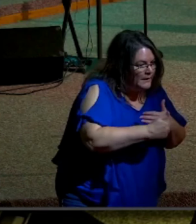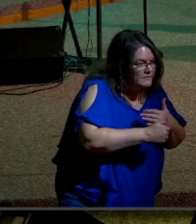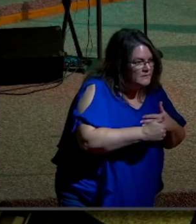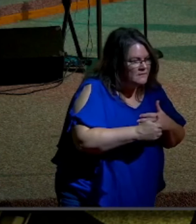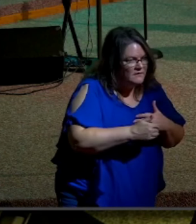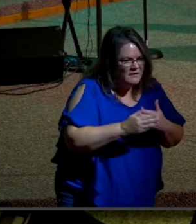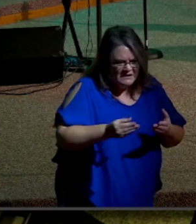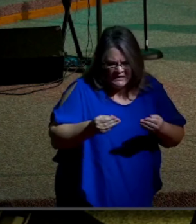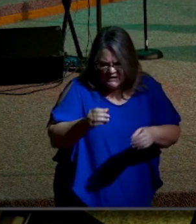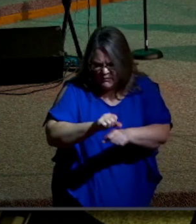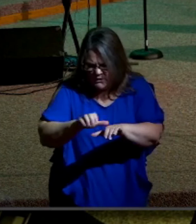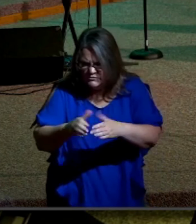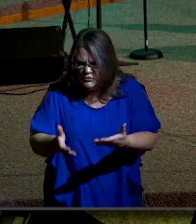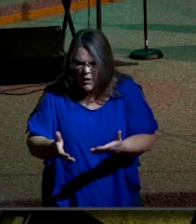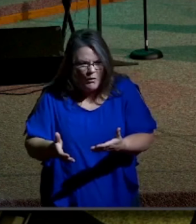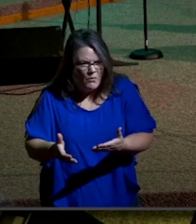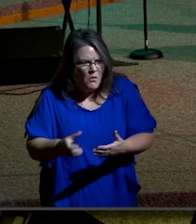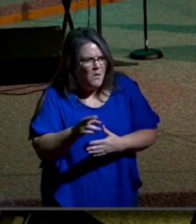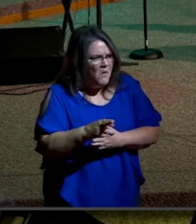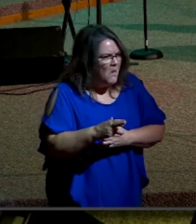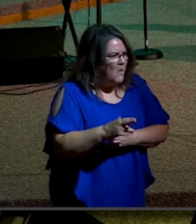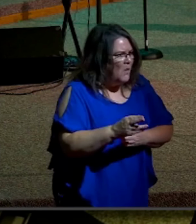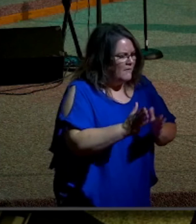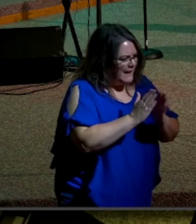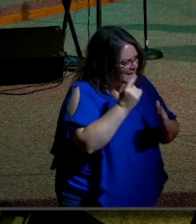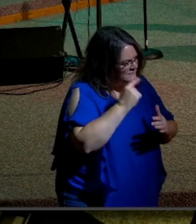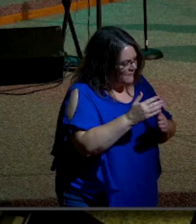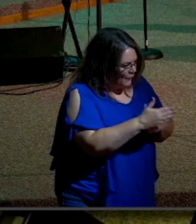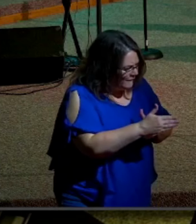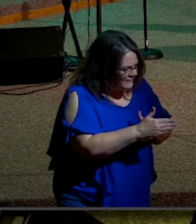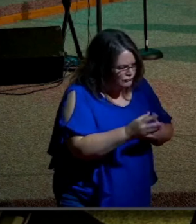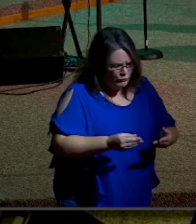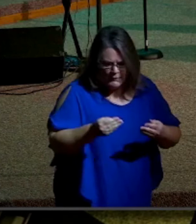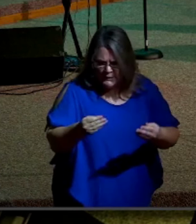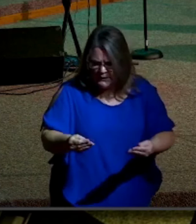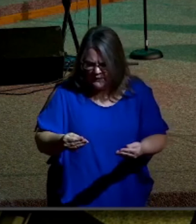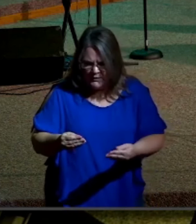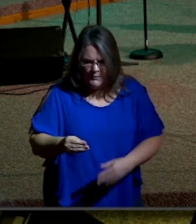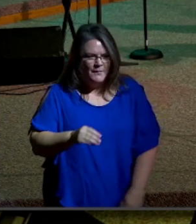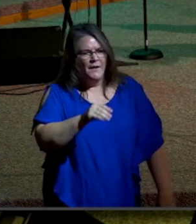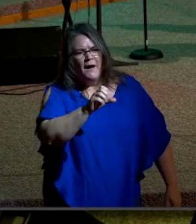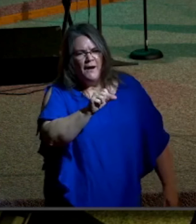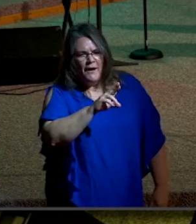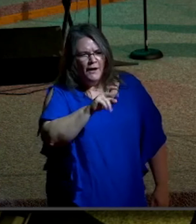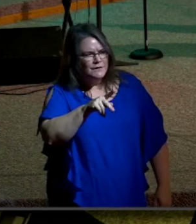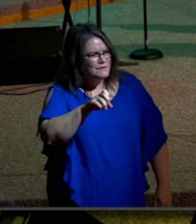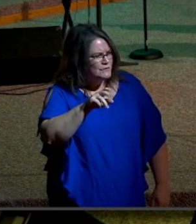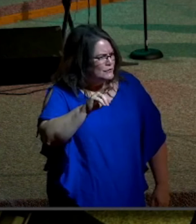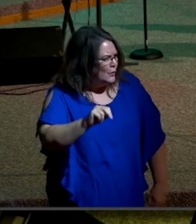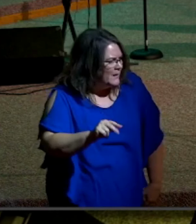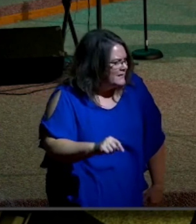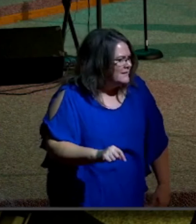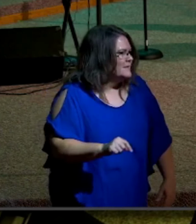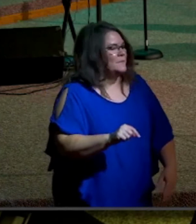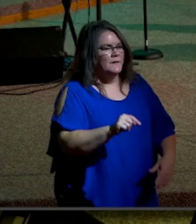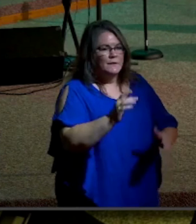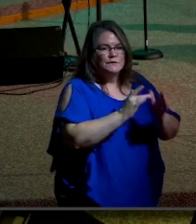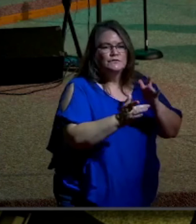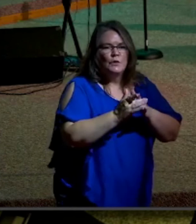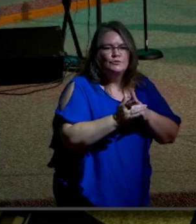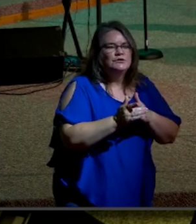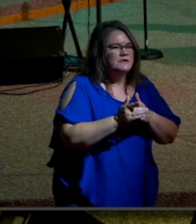stone? Or if he asks for a fish, will he give him a serpent? Listen to how Jesus illustrates this explanation